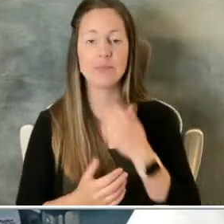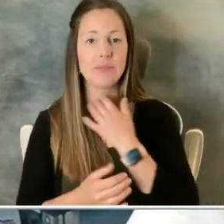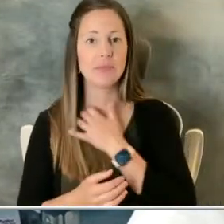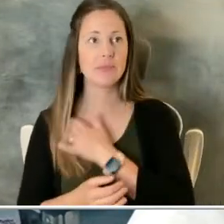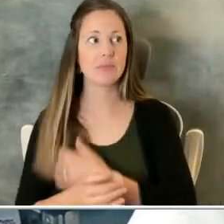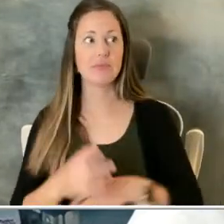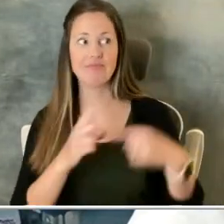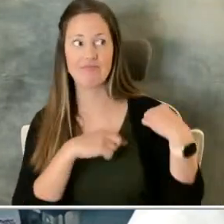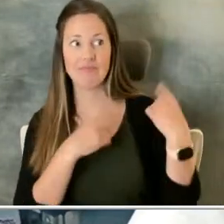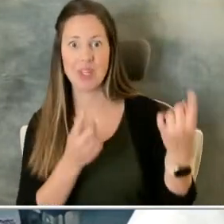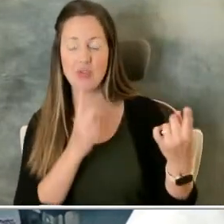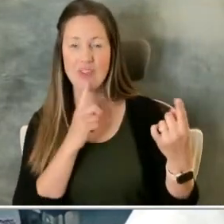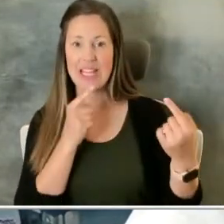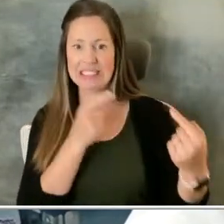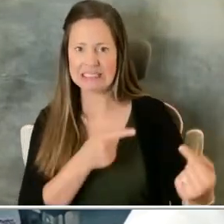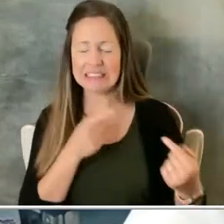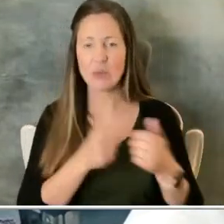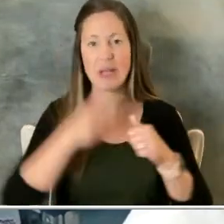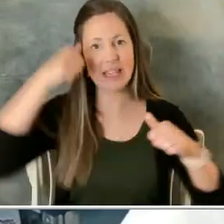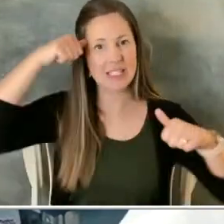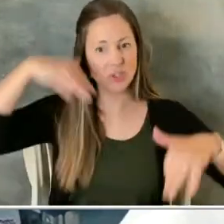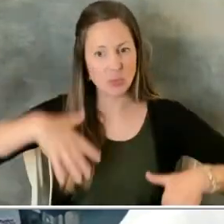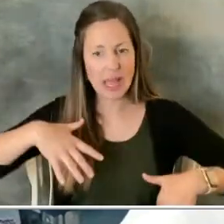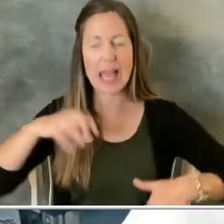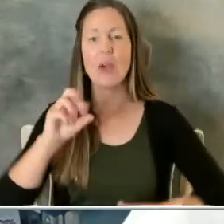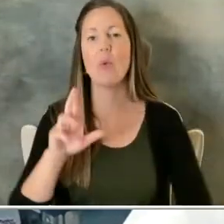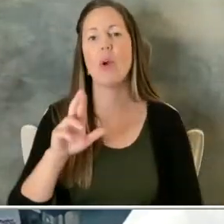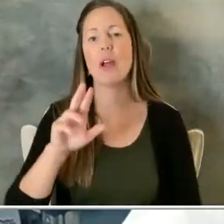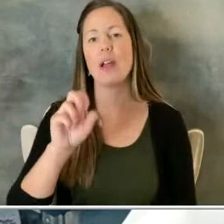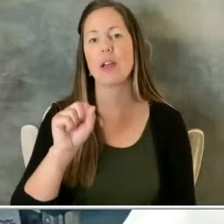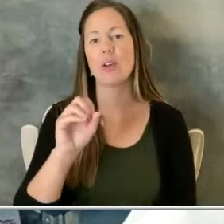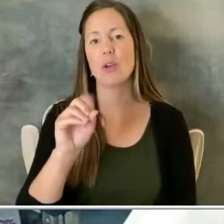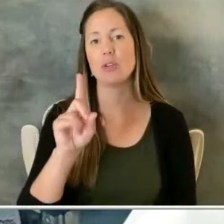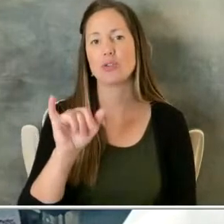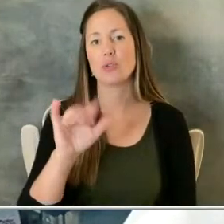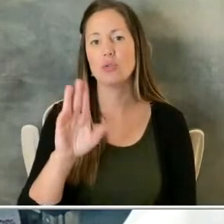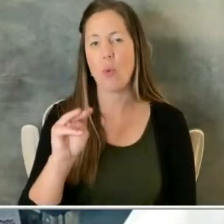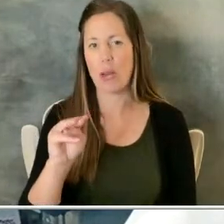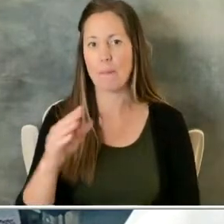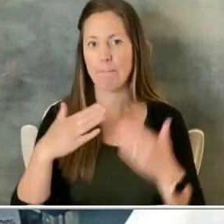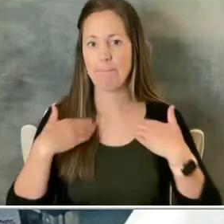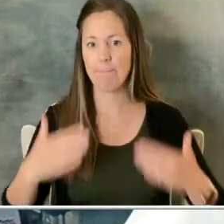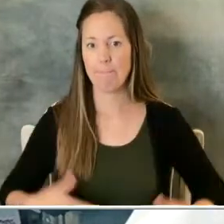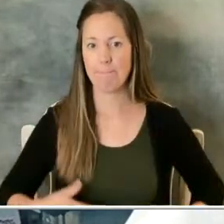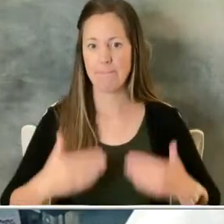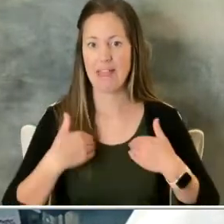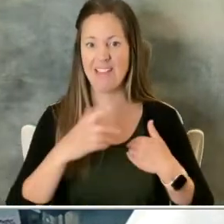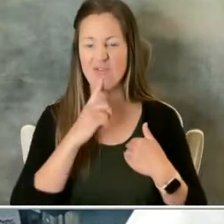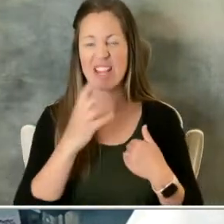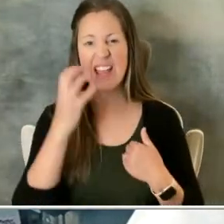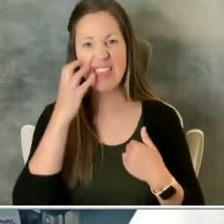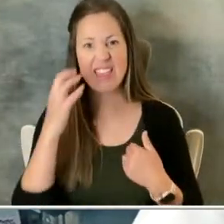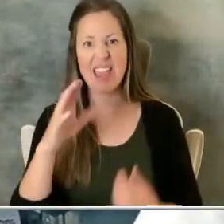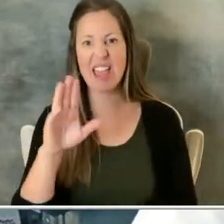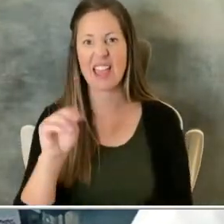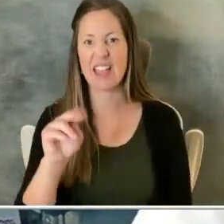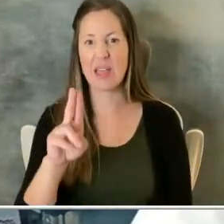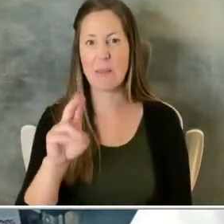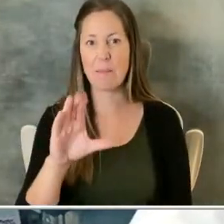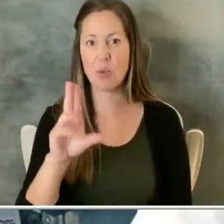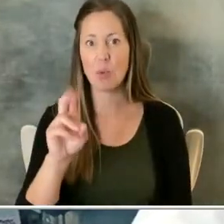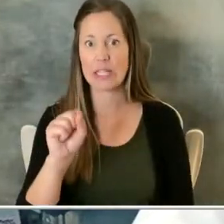their sweat or their sodium concentrations, and as a result, they had really thick mucus. And so when they went out in